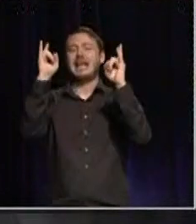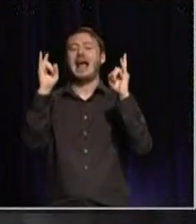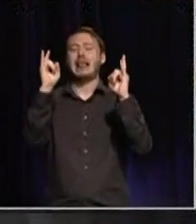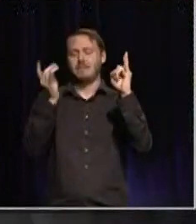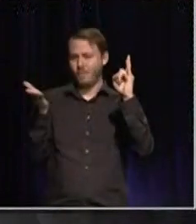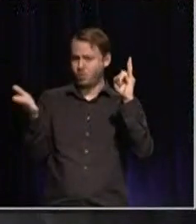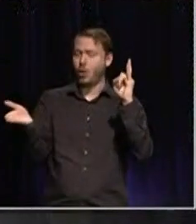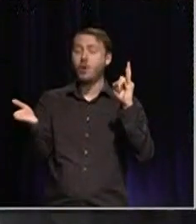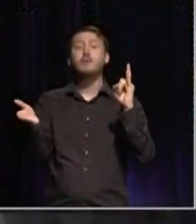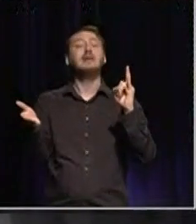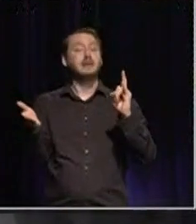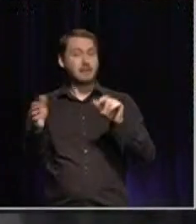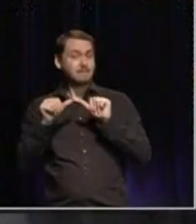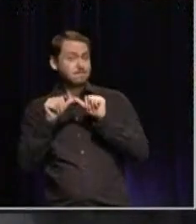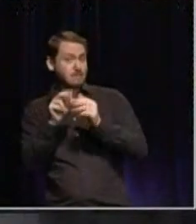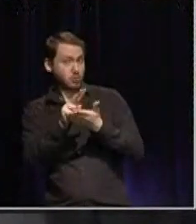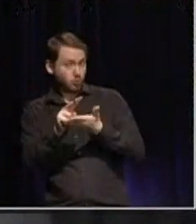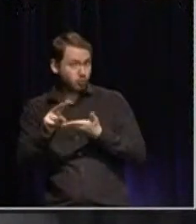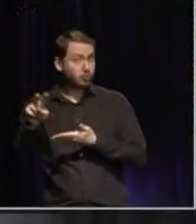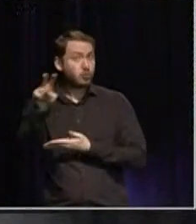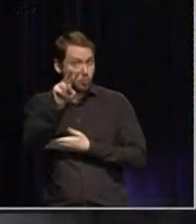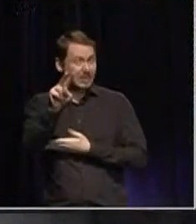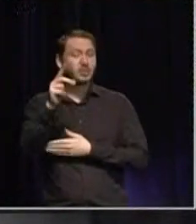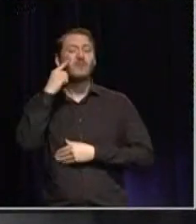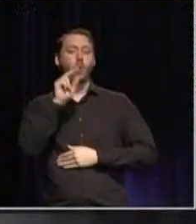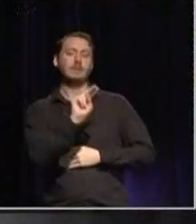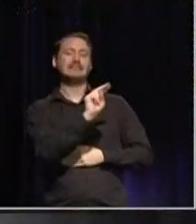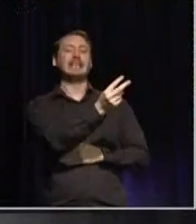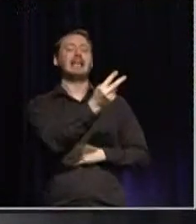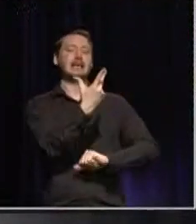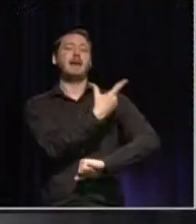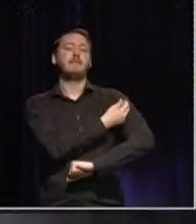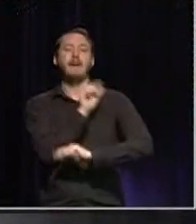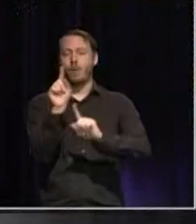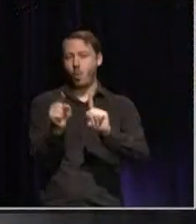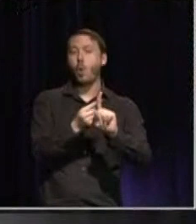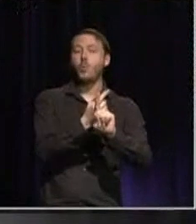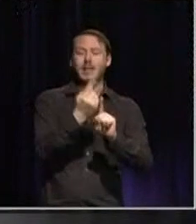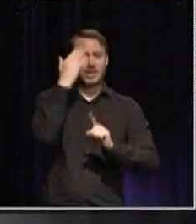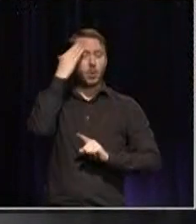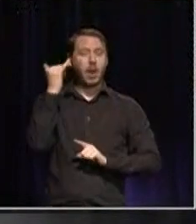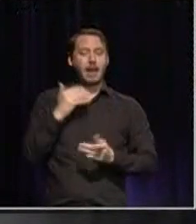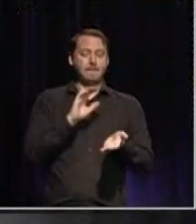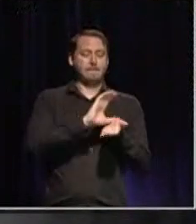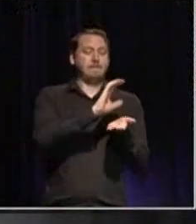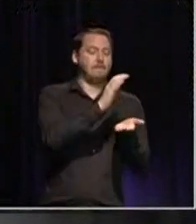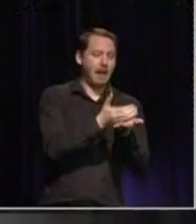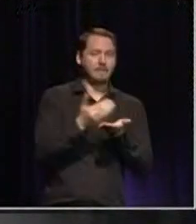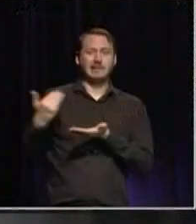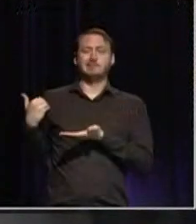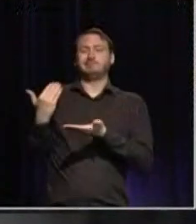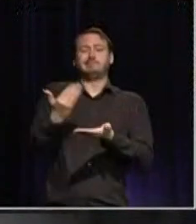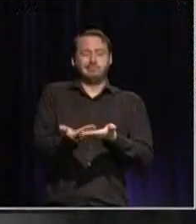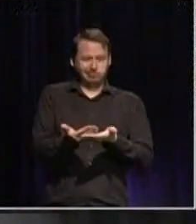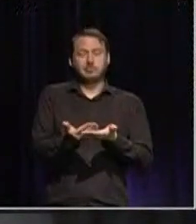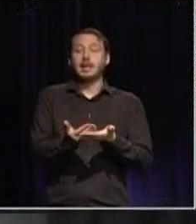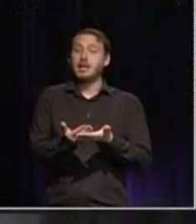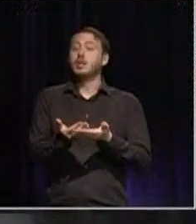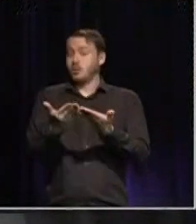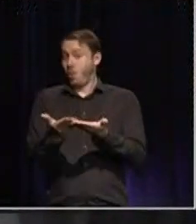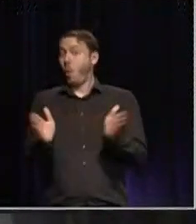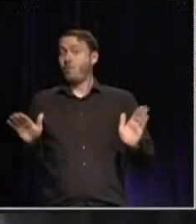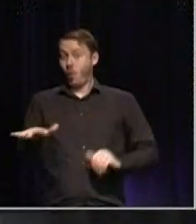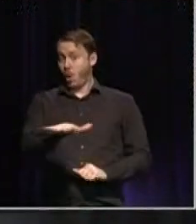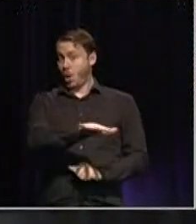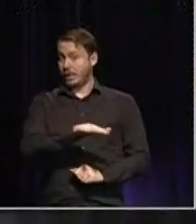again, the next 2 weeks going forward are going to be for second doses only because of the supplies that are being available to us. And overall in this